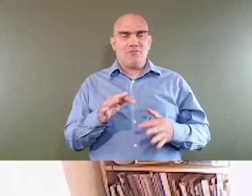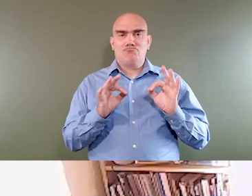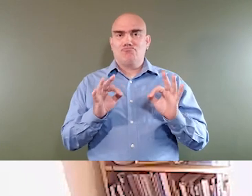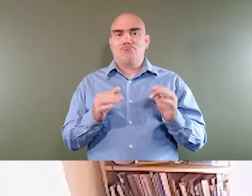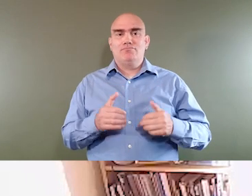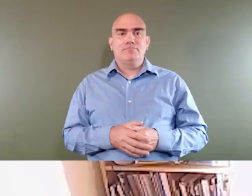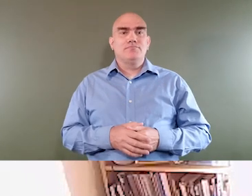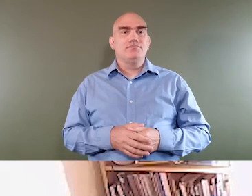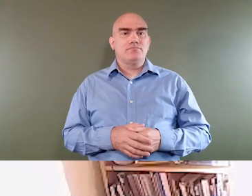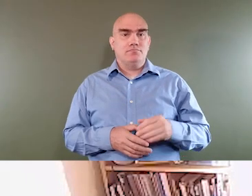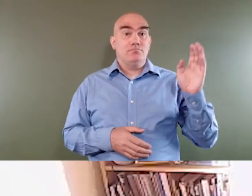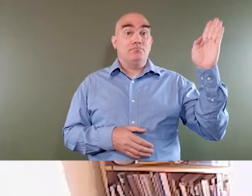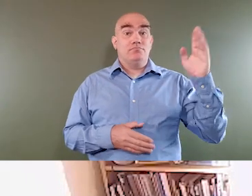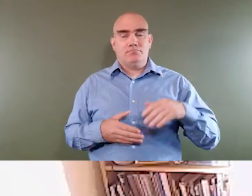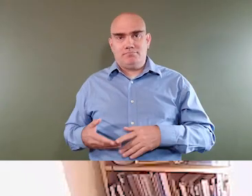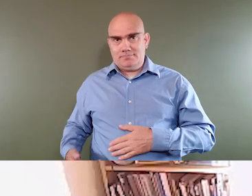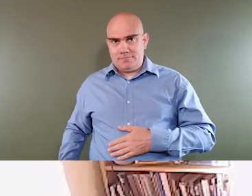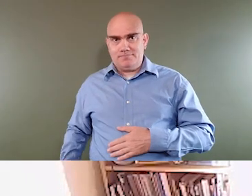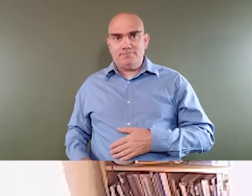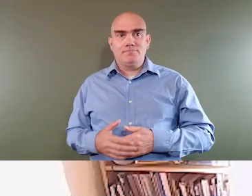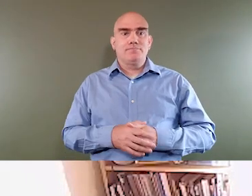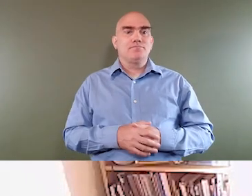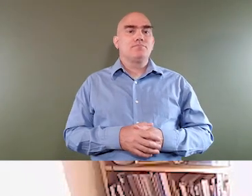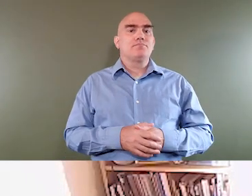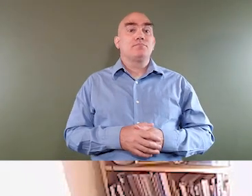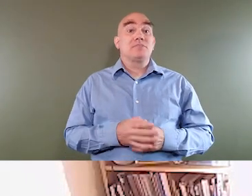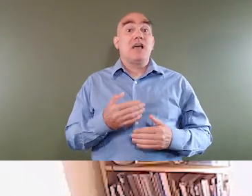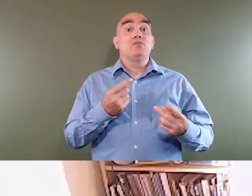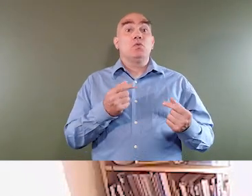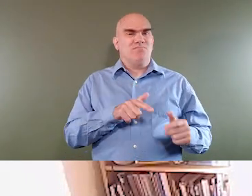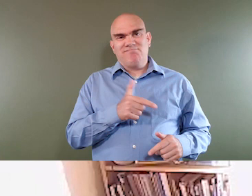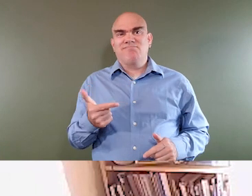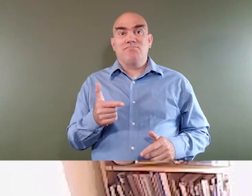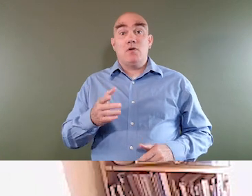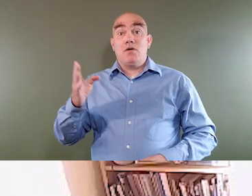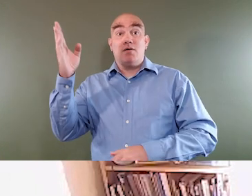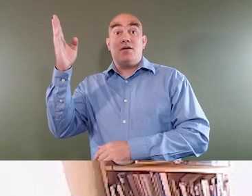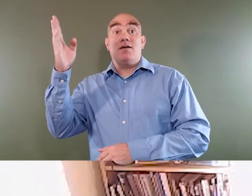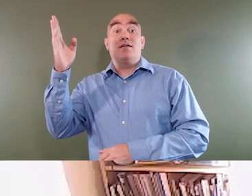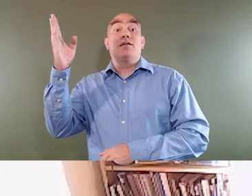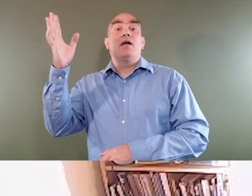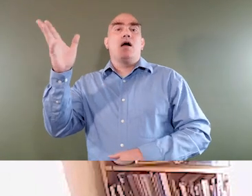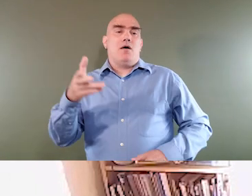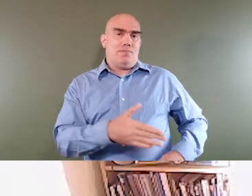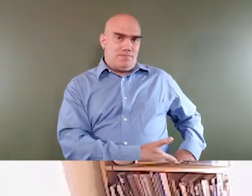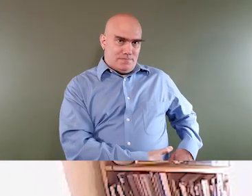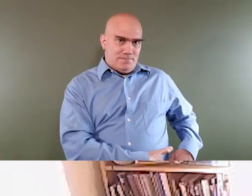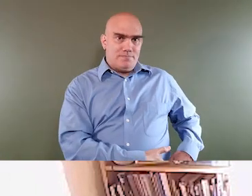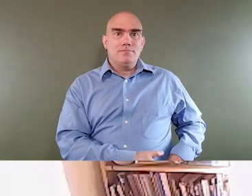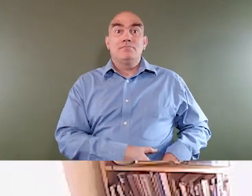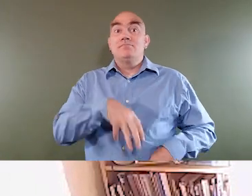reach and tap. One more. And then can you go right into the other side? Reach up and right, tap that left